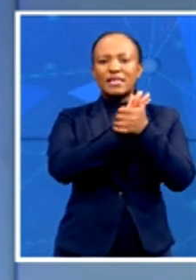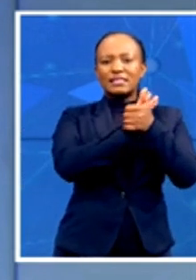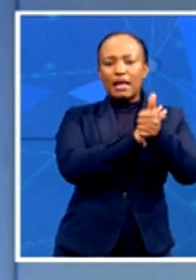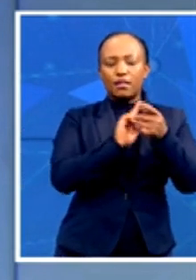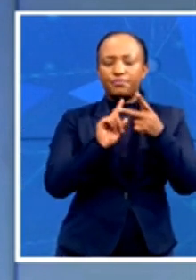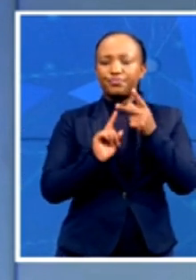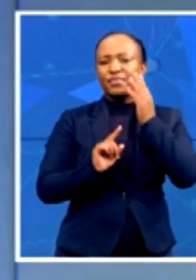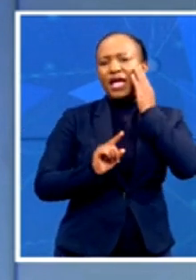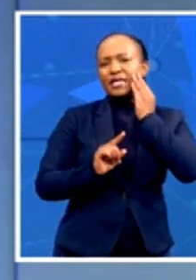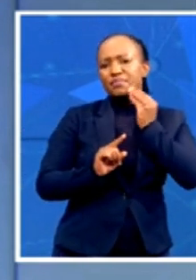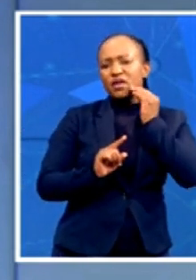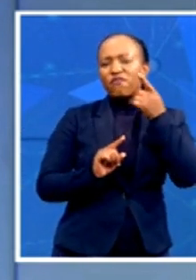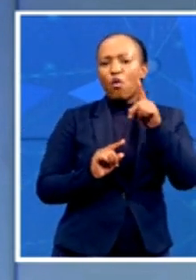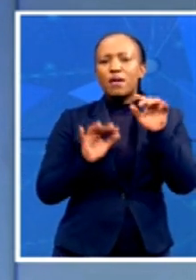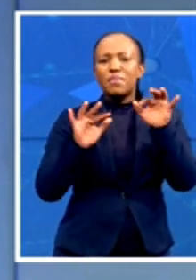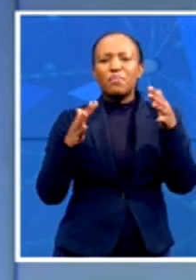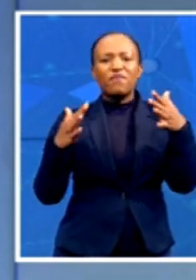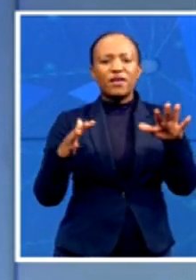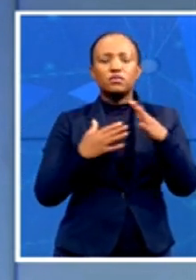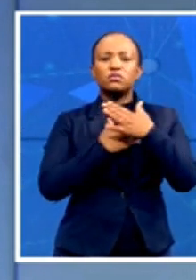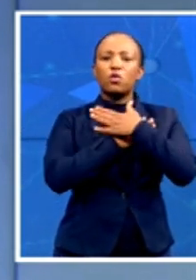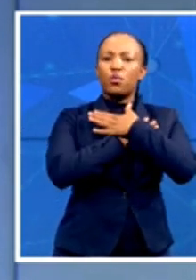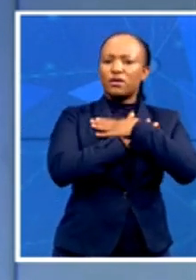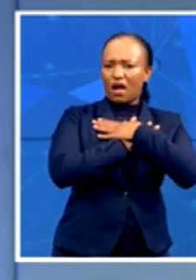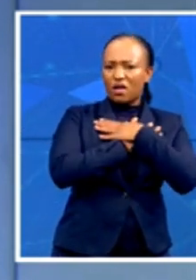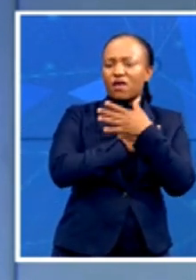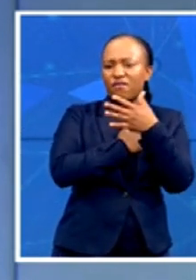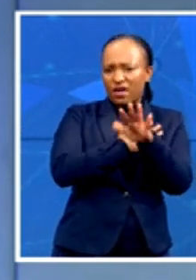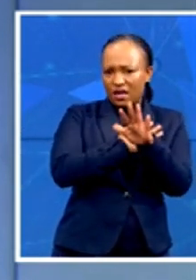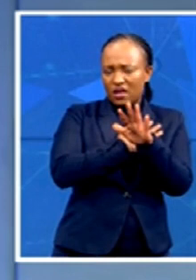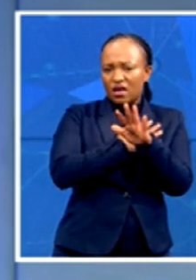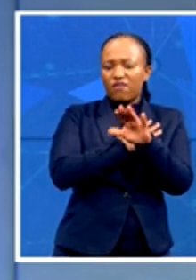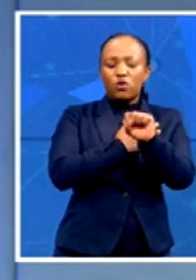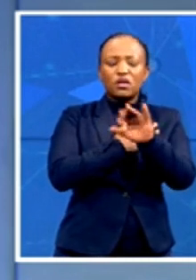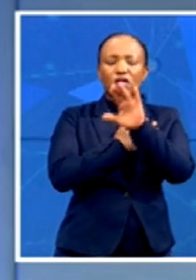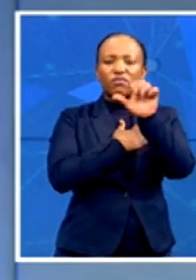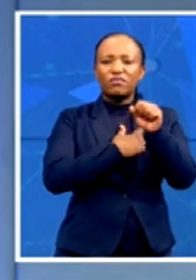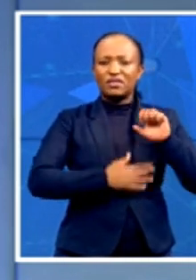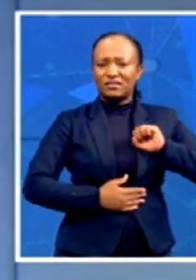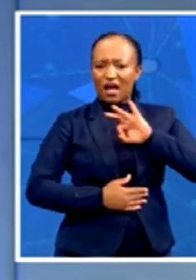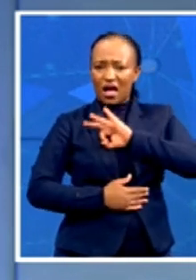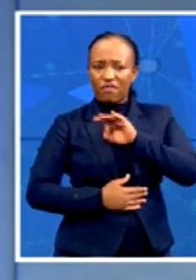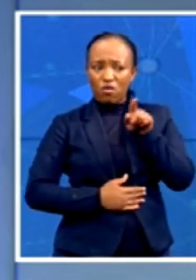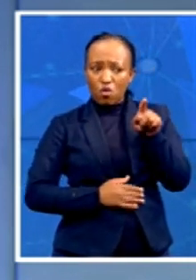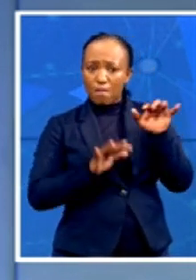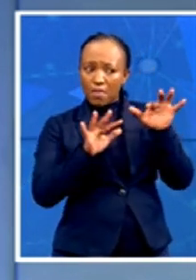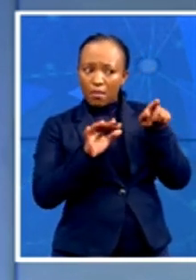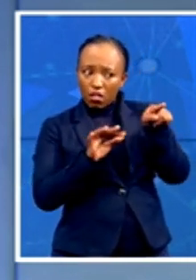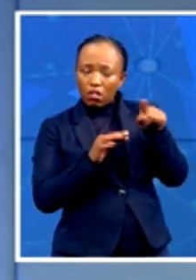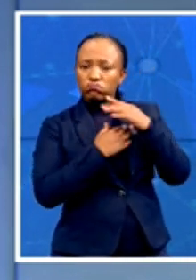with Infrastructure South Africa staff to develop the next generation of capable public